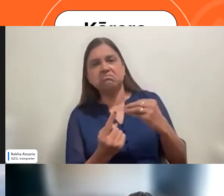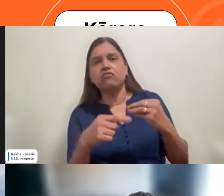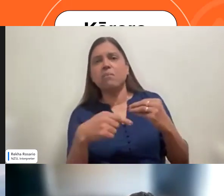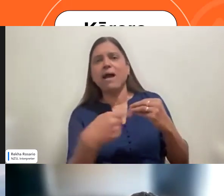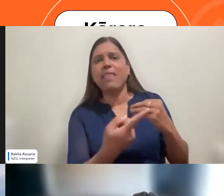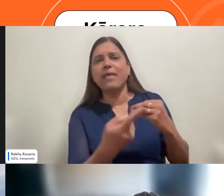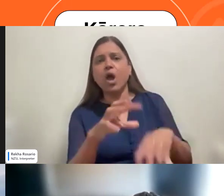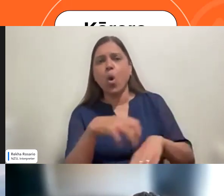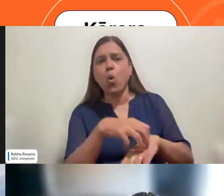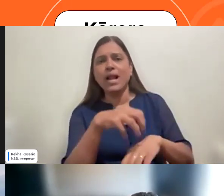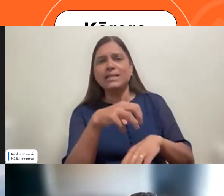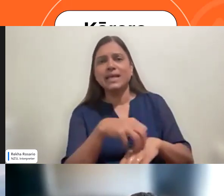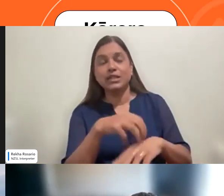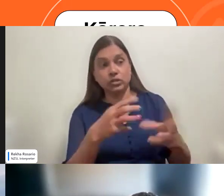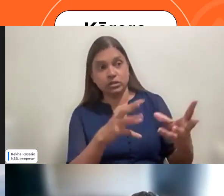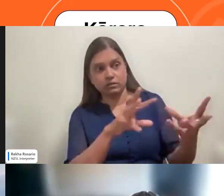organizations,